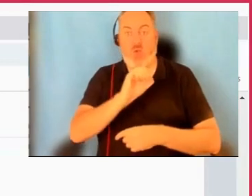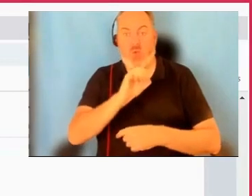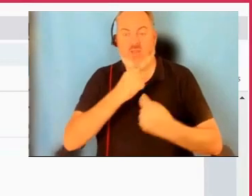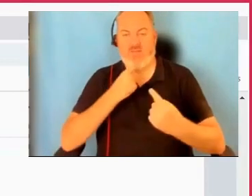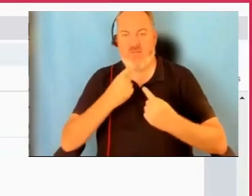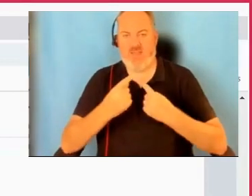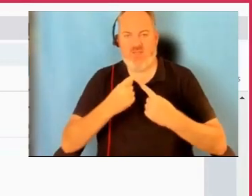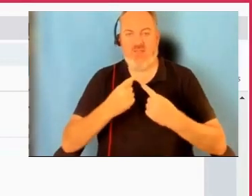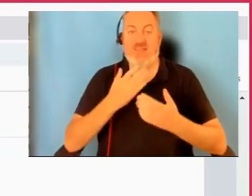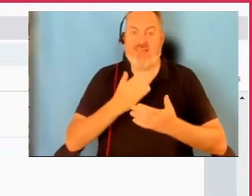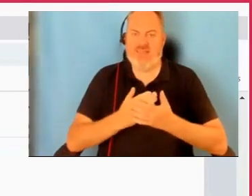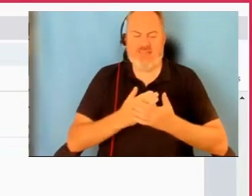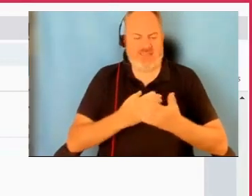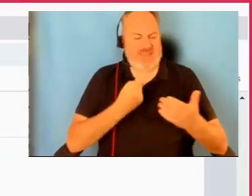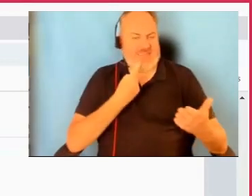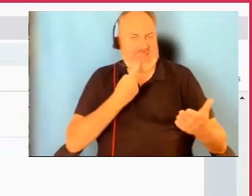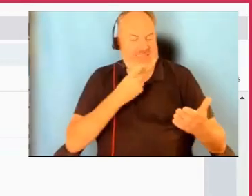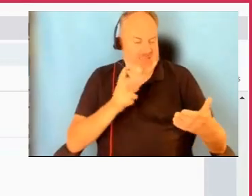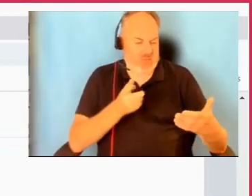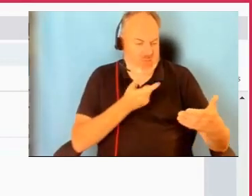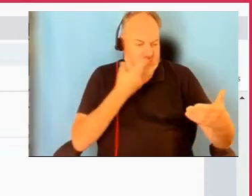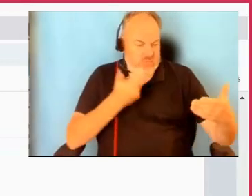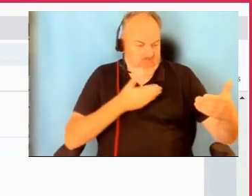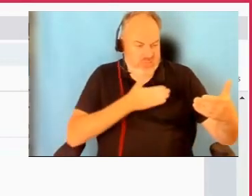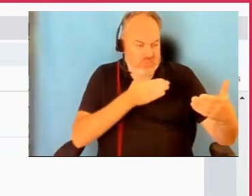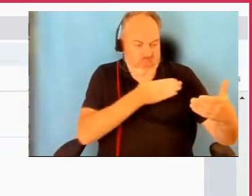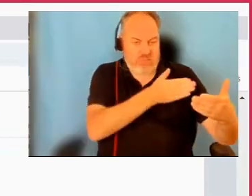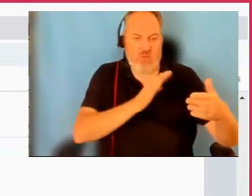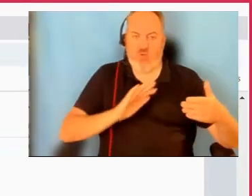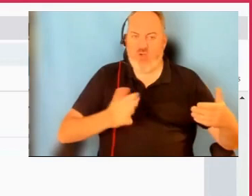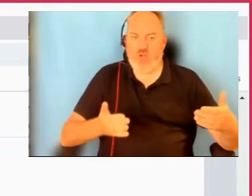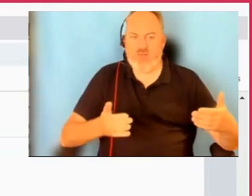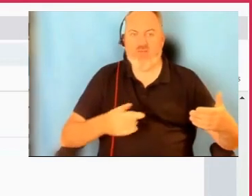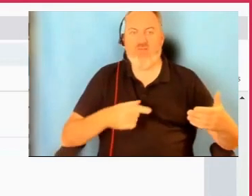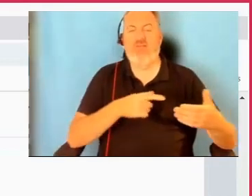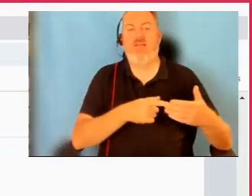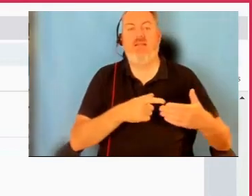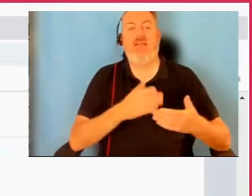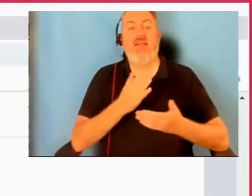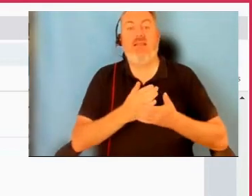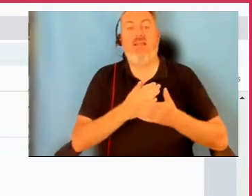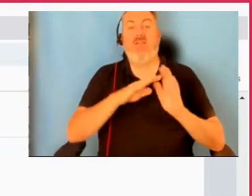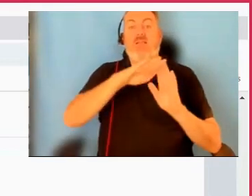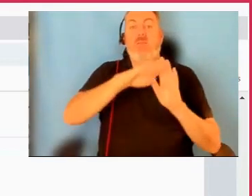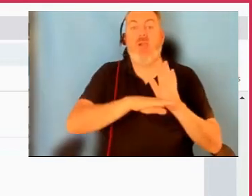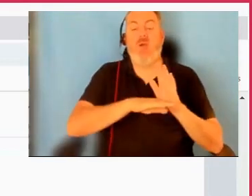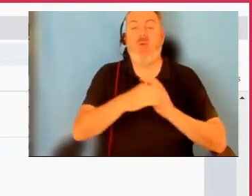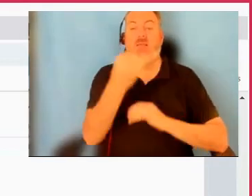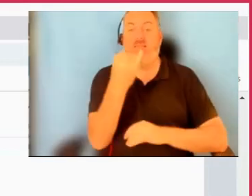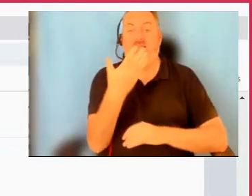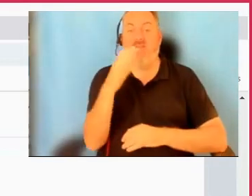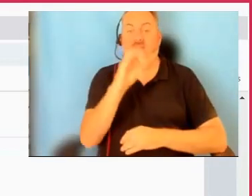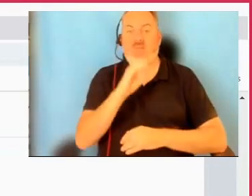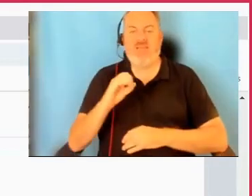the usability and accessibility. And Orca won't accept an app on their website that's below a score of 65%.